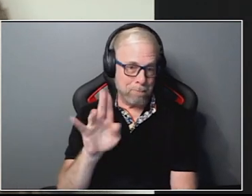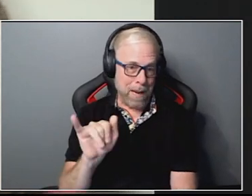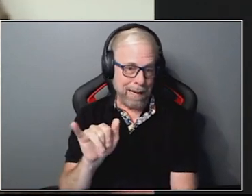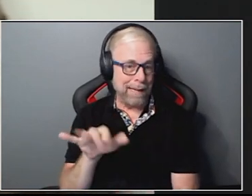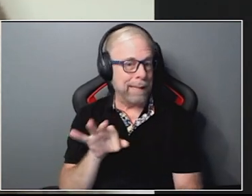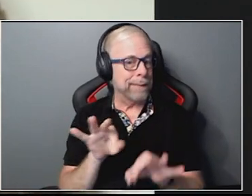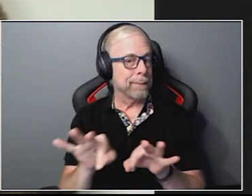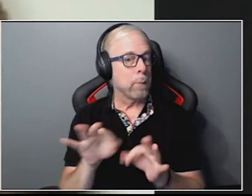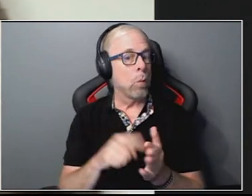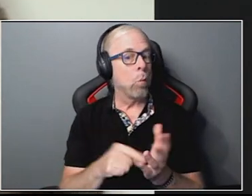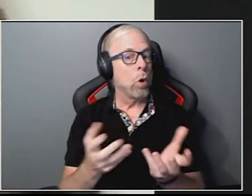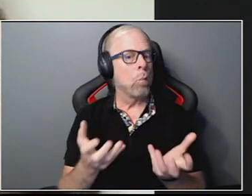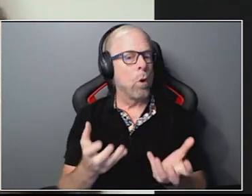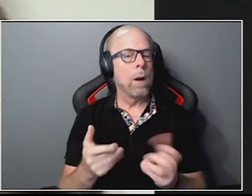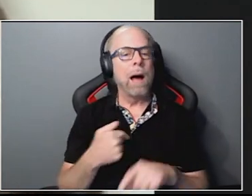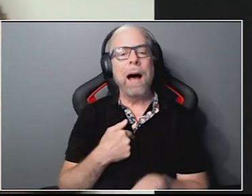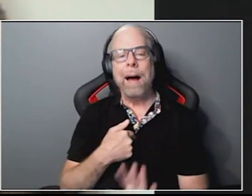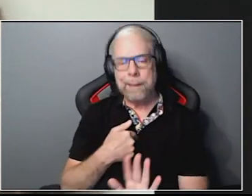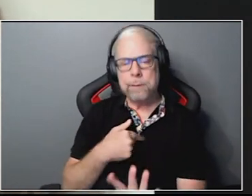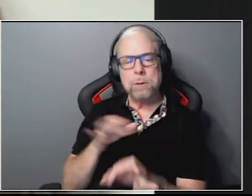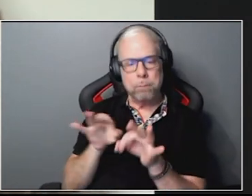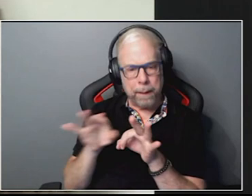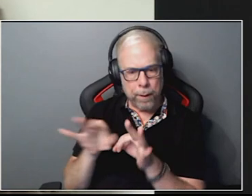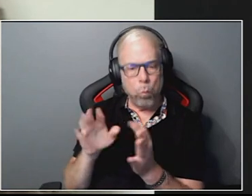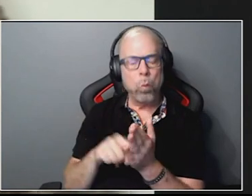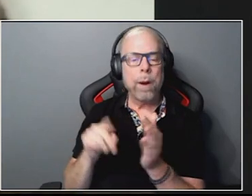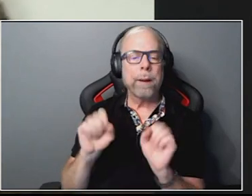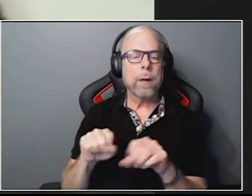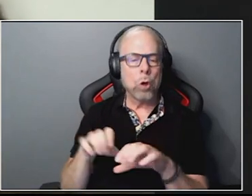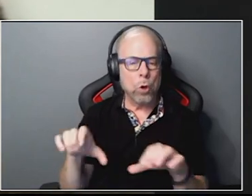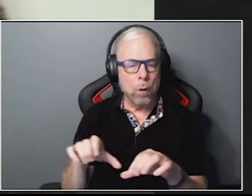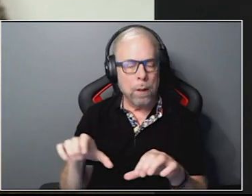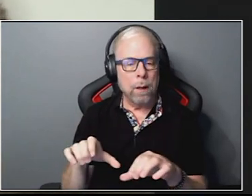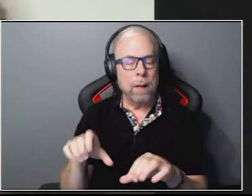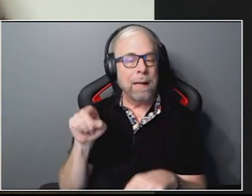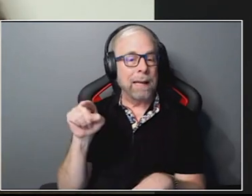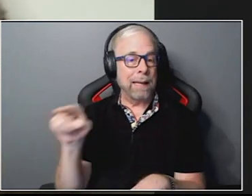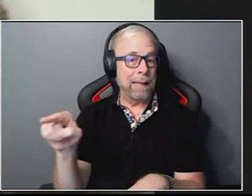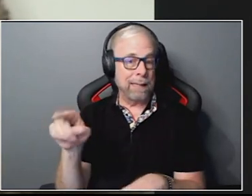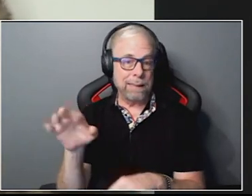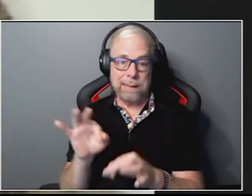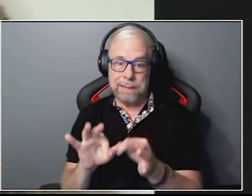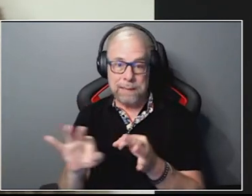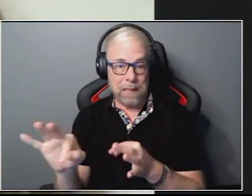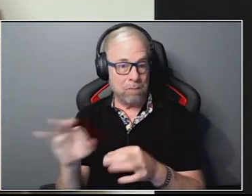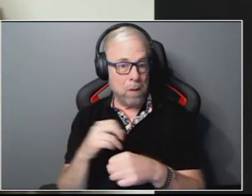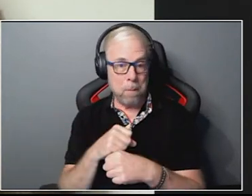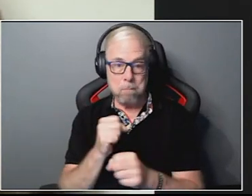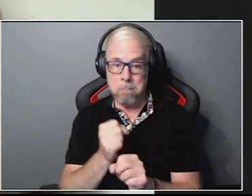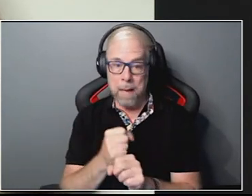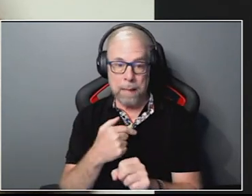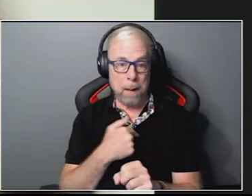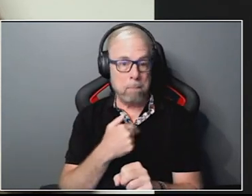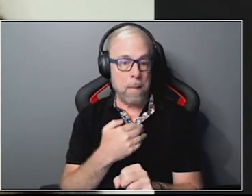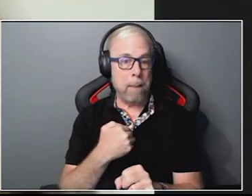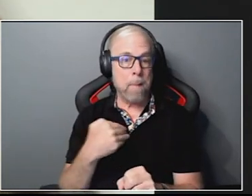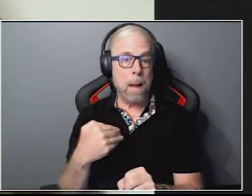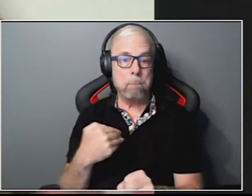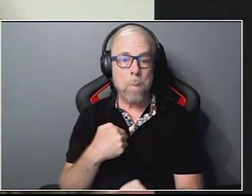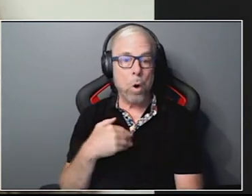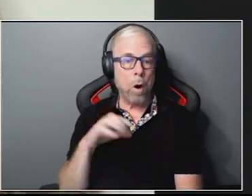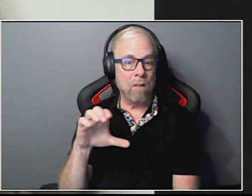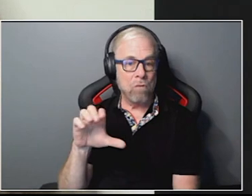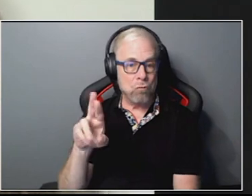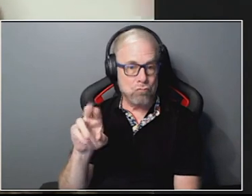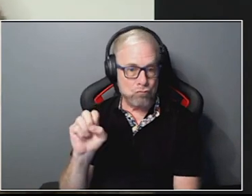him what I was capable of doing. And instead of him making me a member of his crew, he needed a cabin boy. And